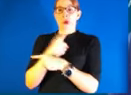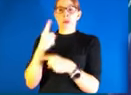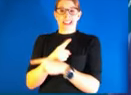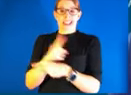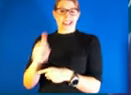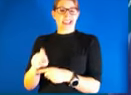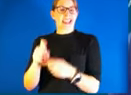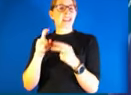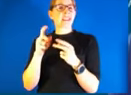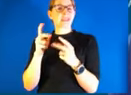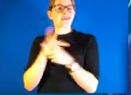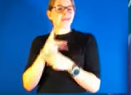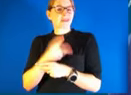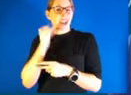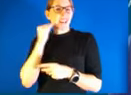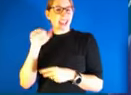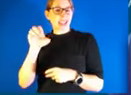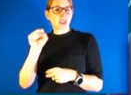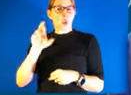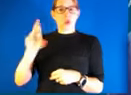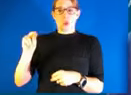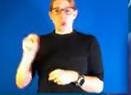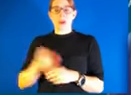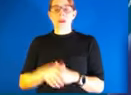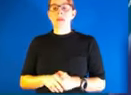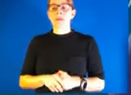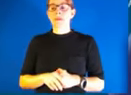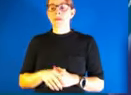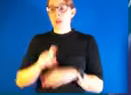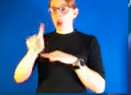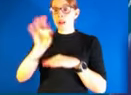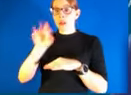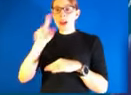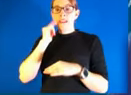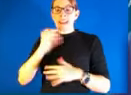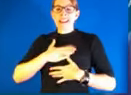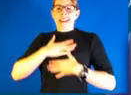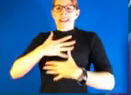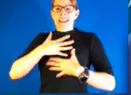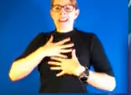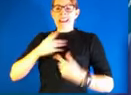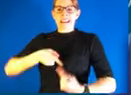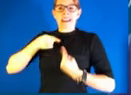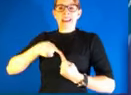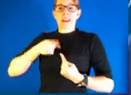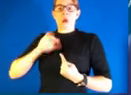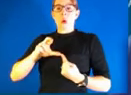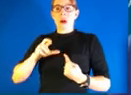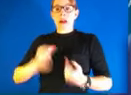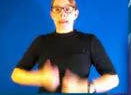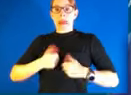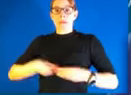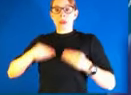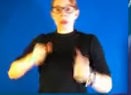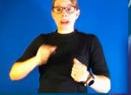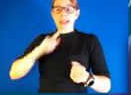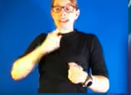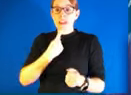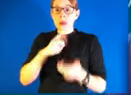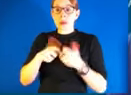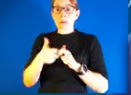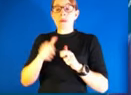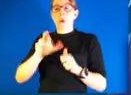And we always encourage people to call 911 if you're having trouble breathing, if you're having life-threatening, severe problems,